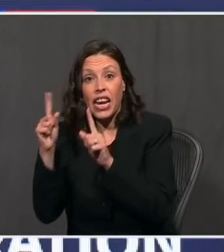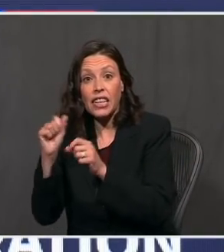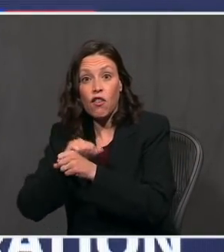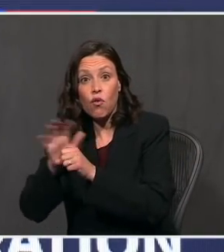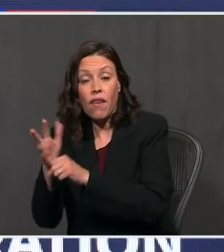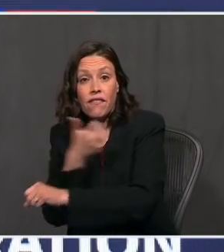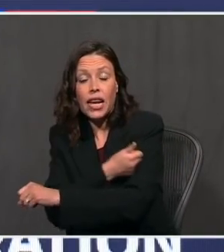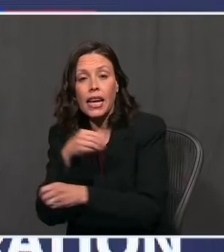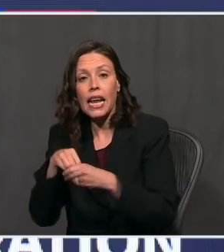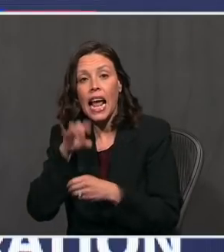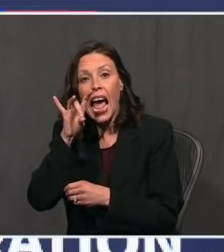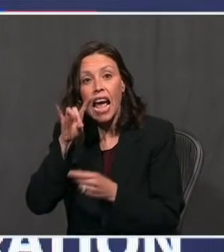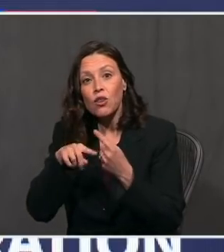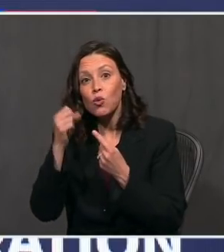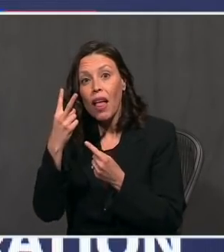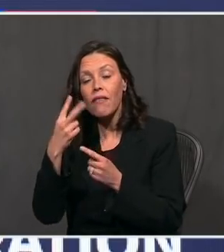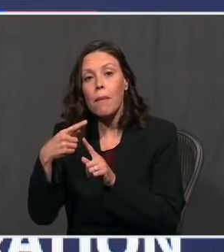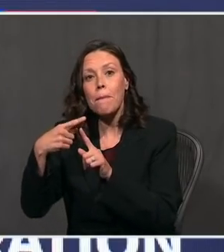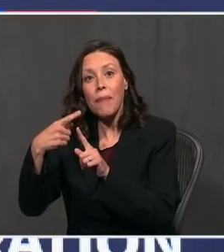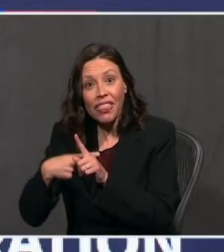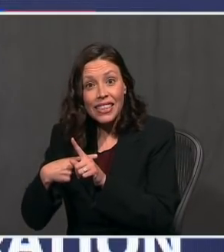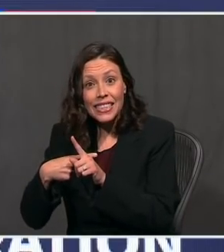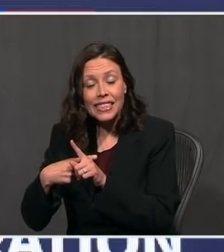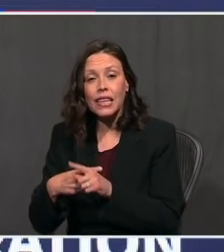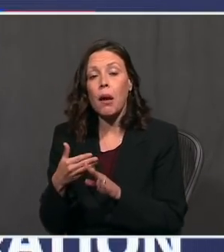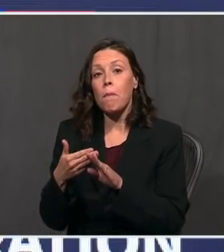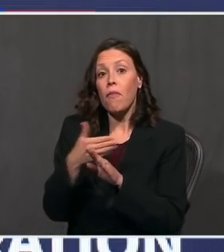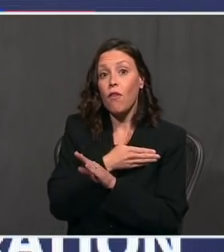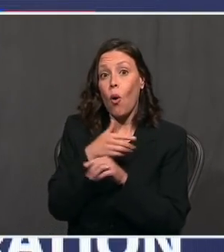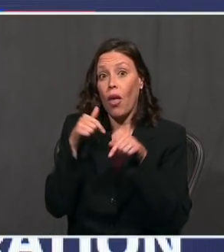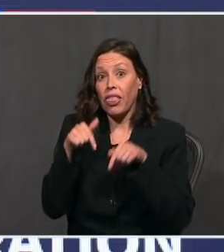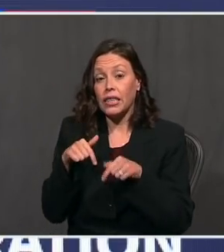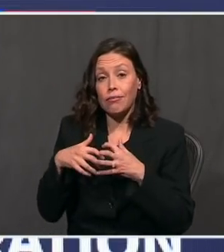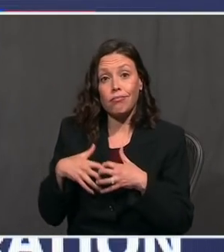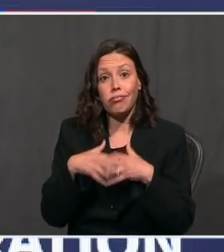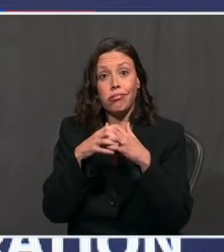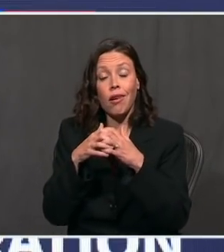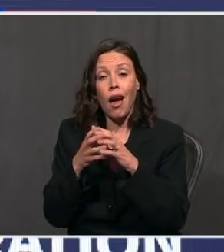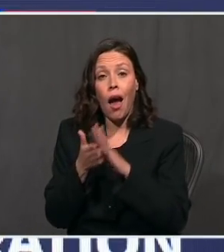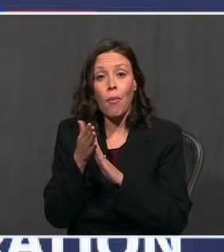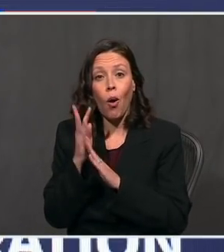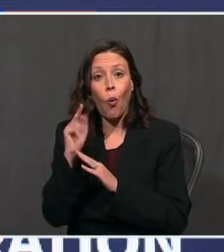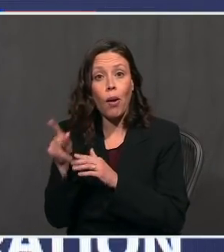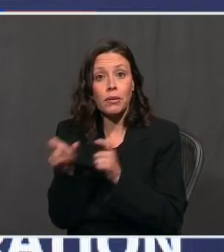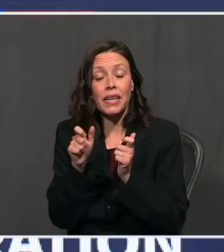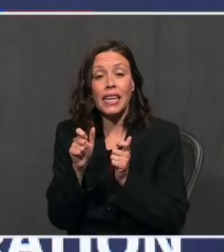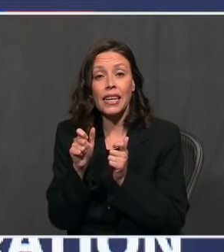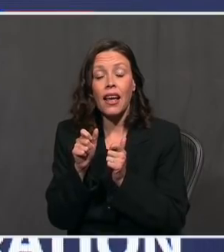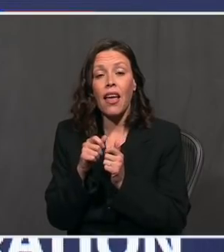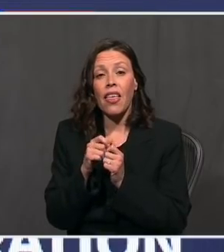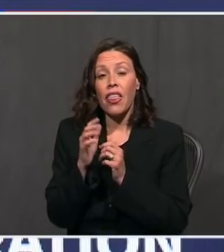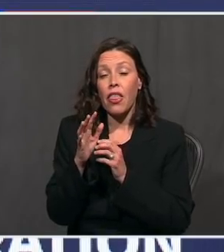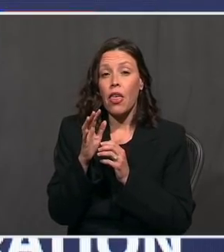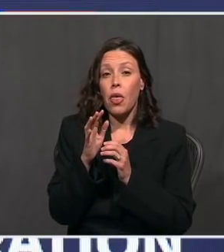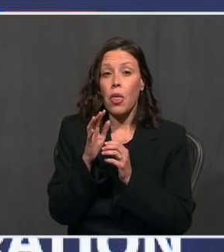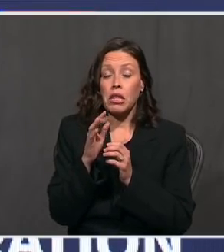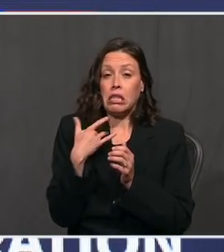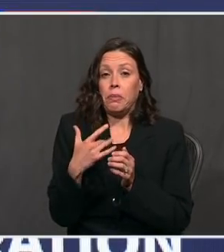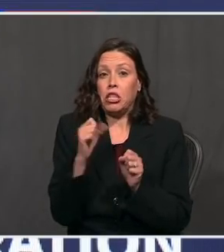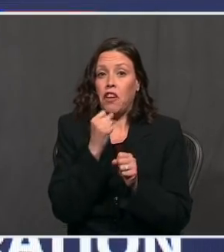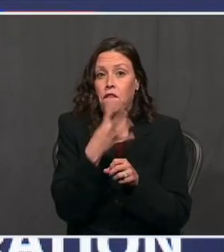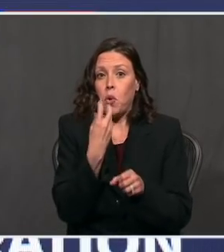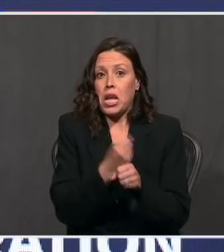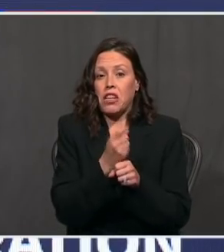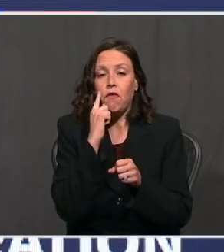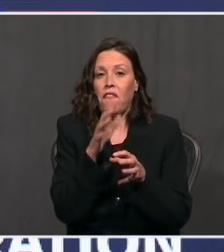in 8 to 12 months. Before Operation Warp Speed, the fastest prior vaccine development in the United States took over